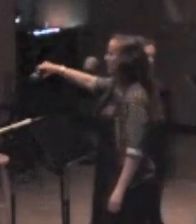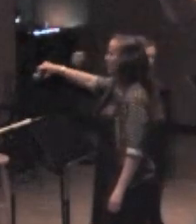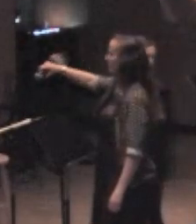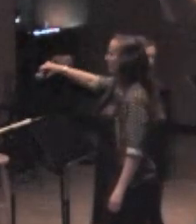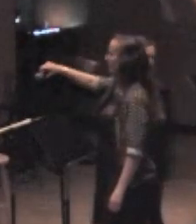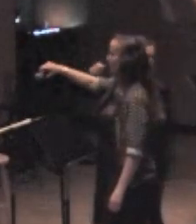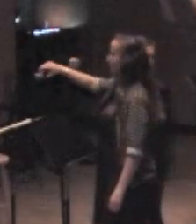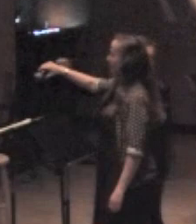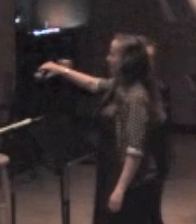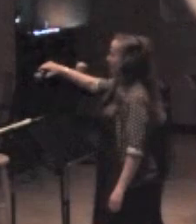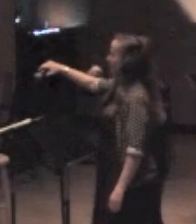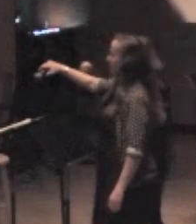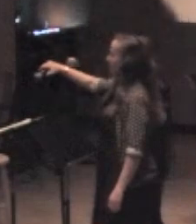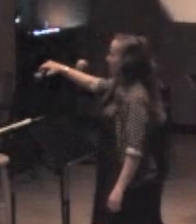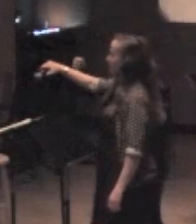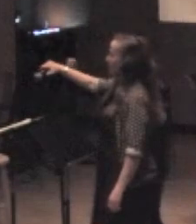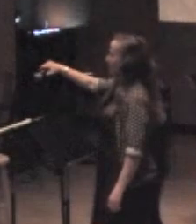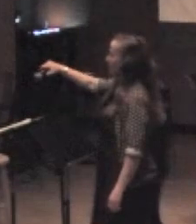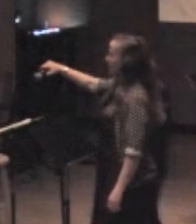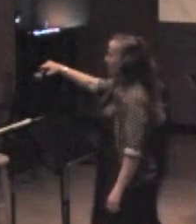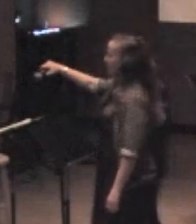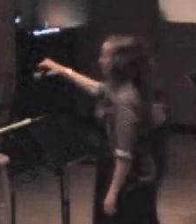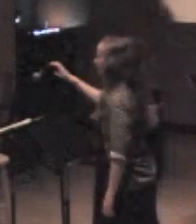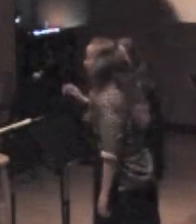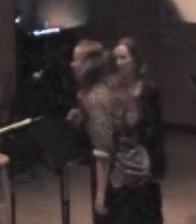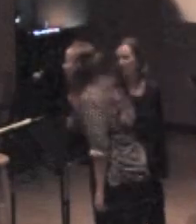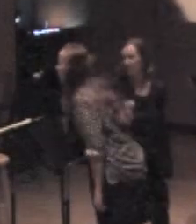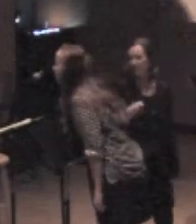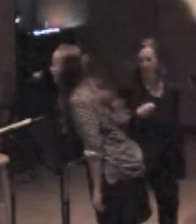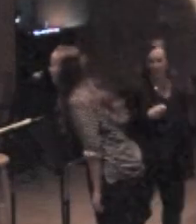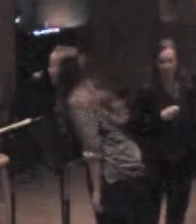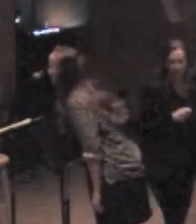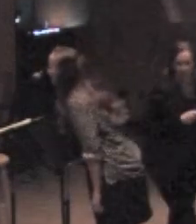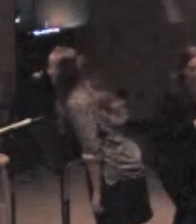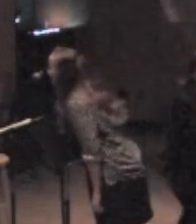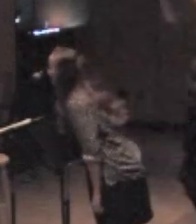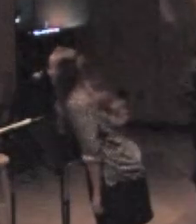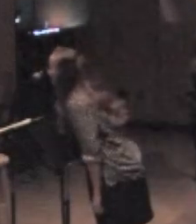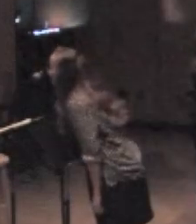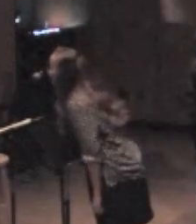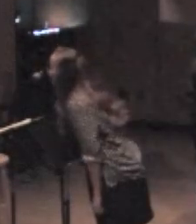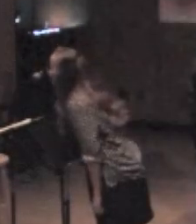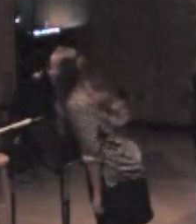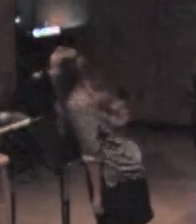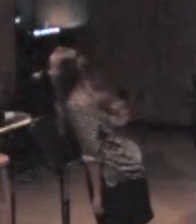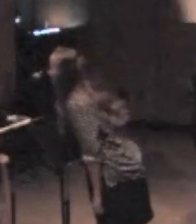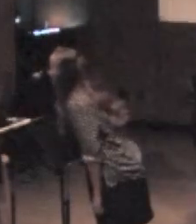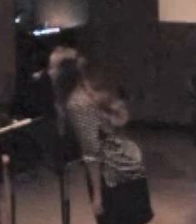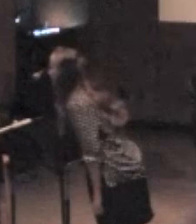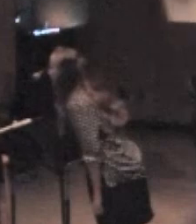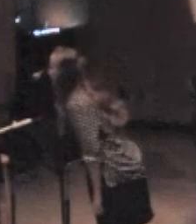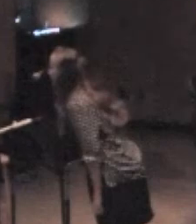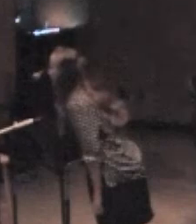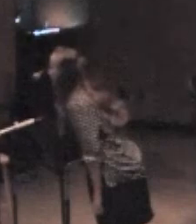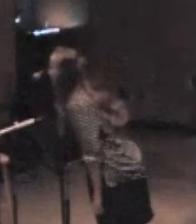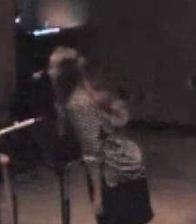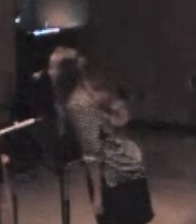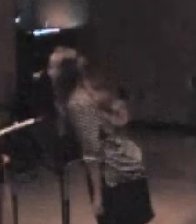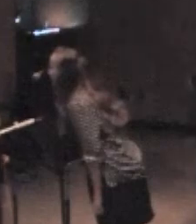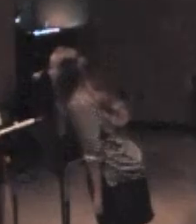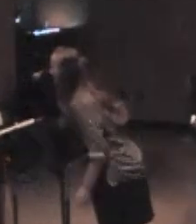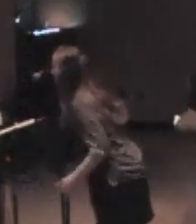hey I could say um yeah or or that they might have to lean in